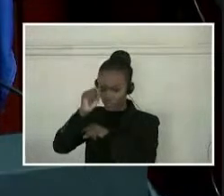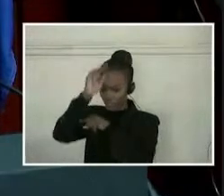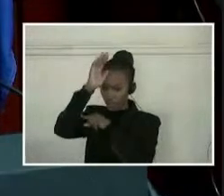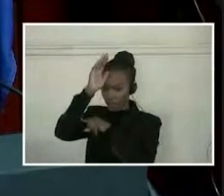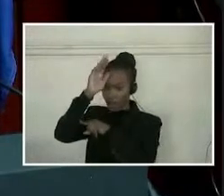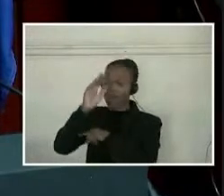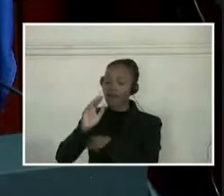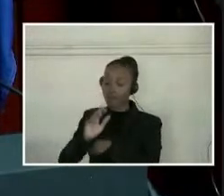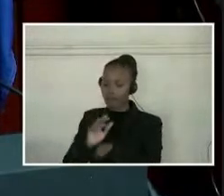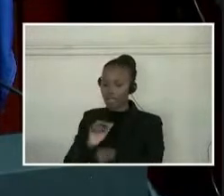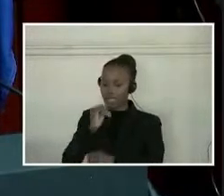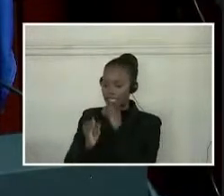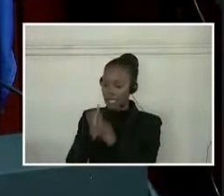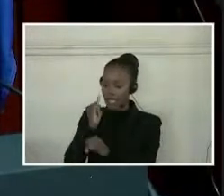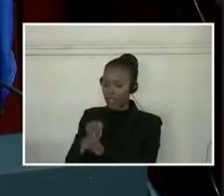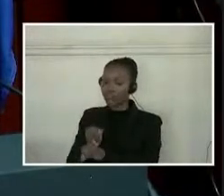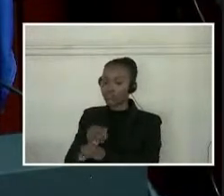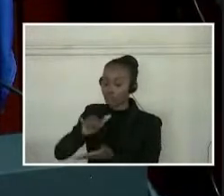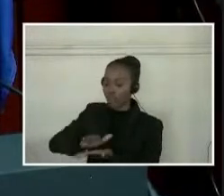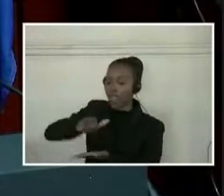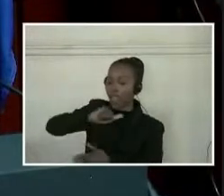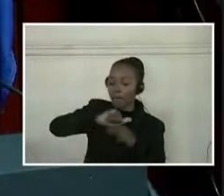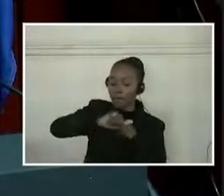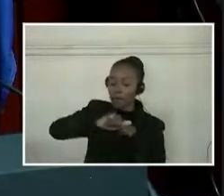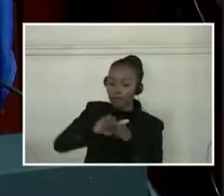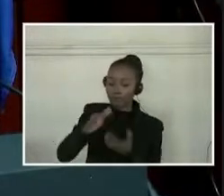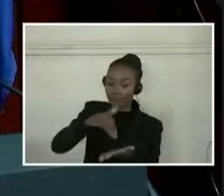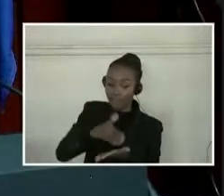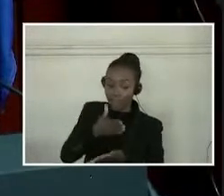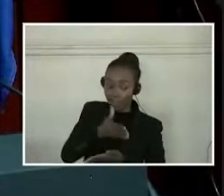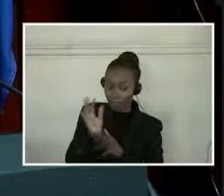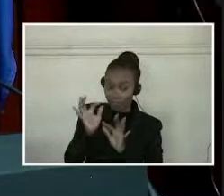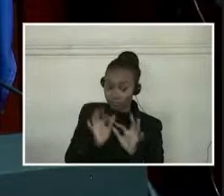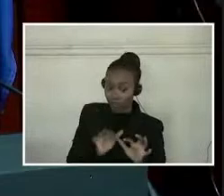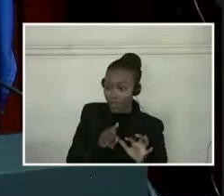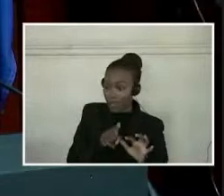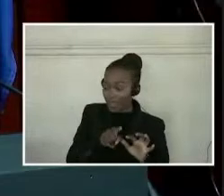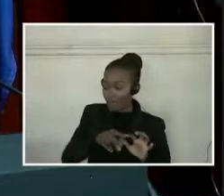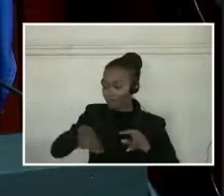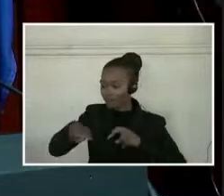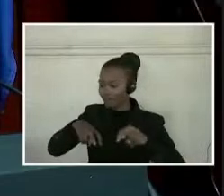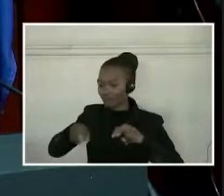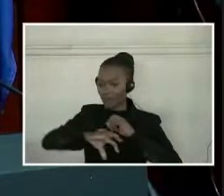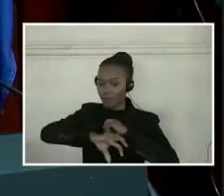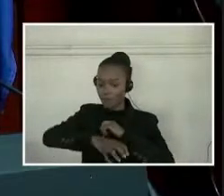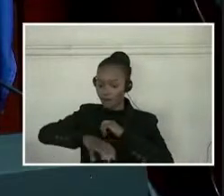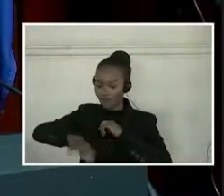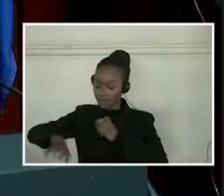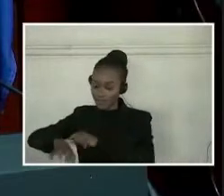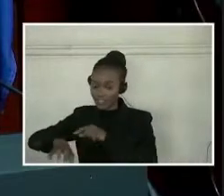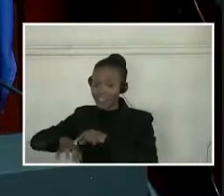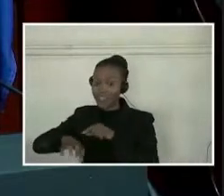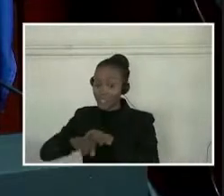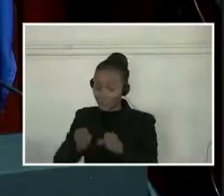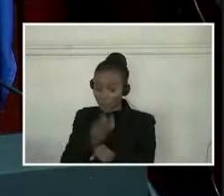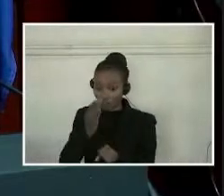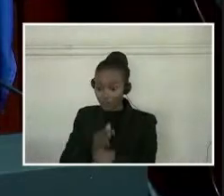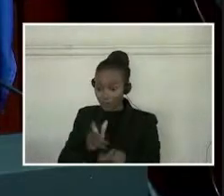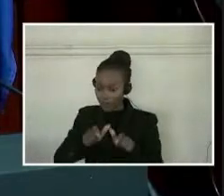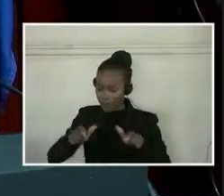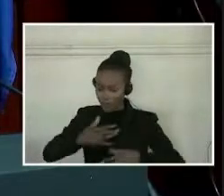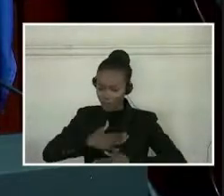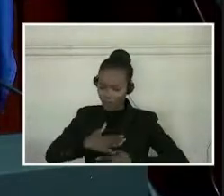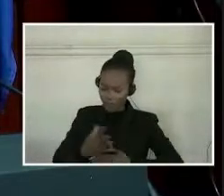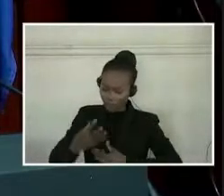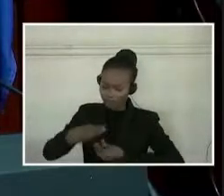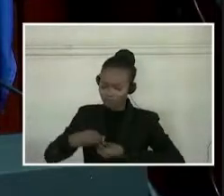tournament and will be able to take it around the province to ensure that our people can feel part of the